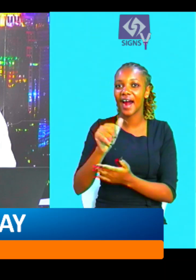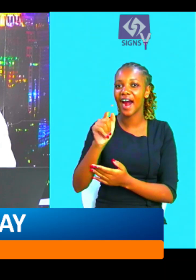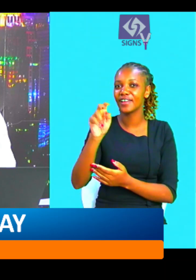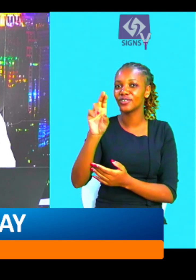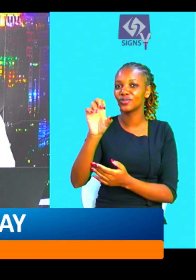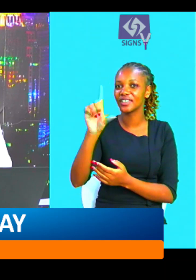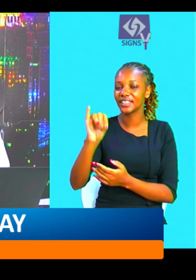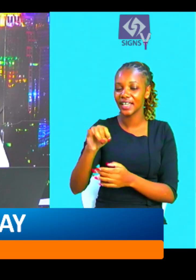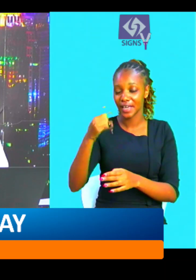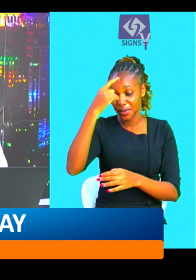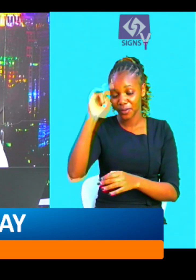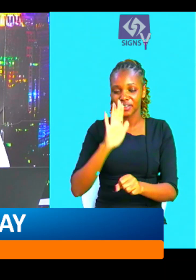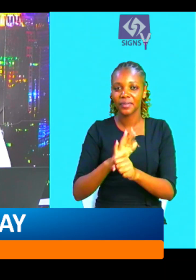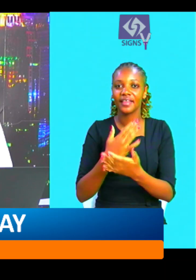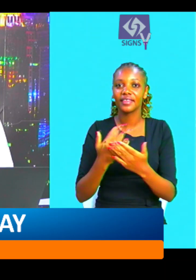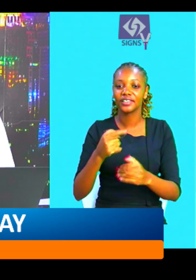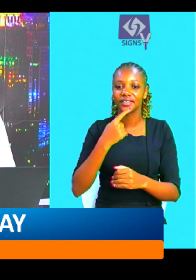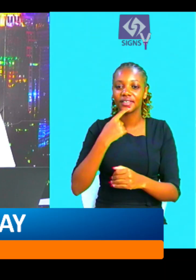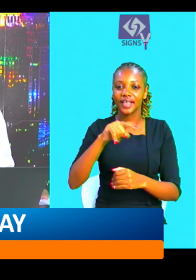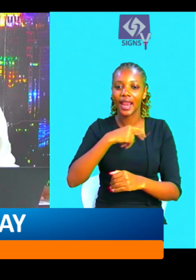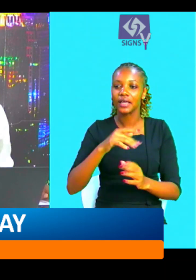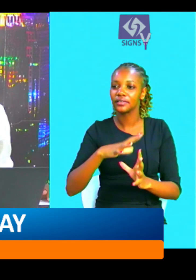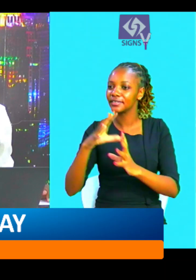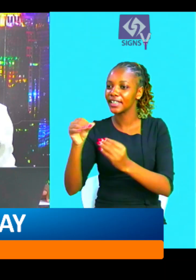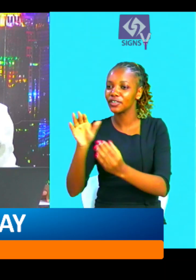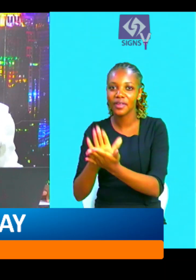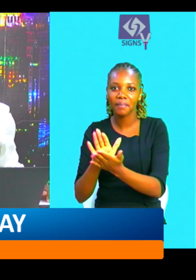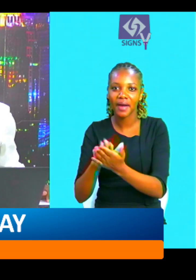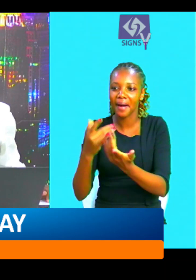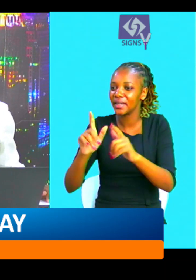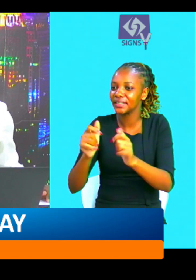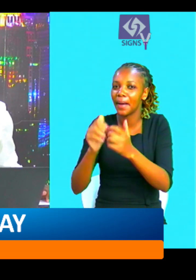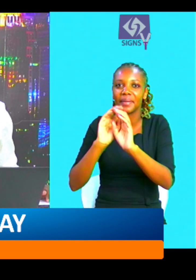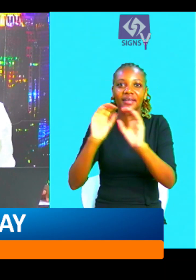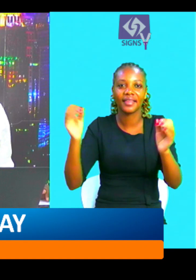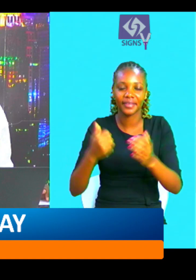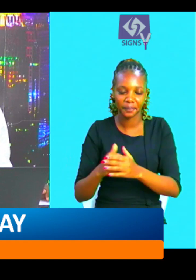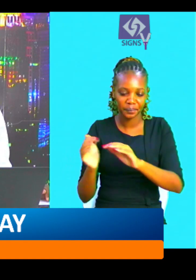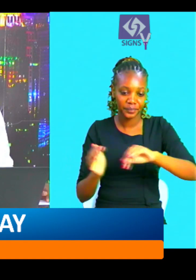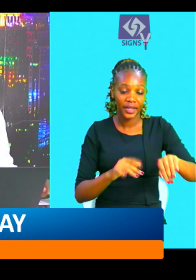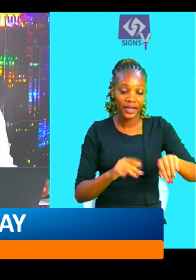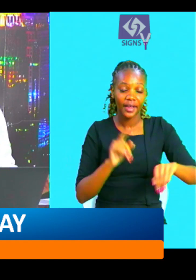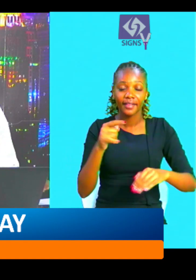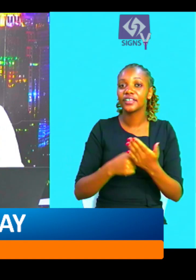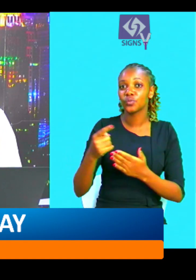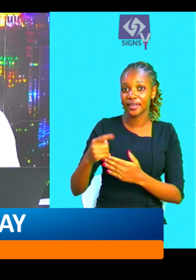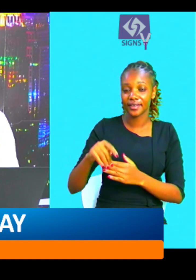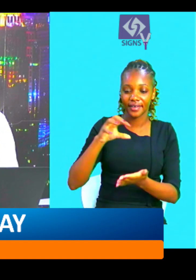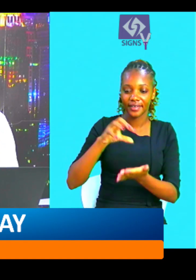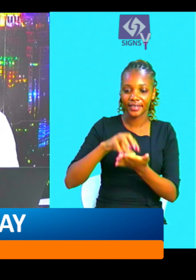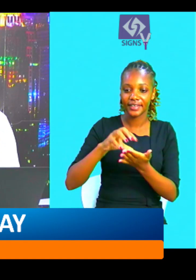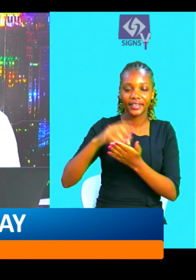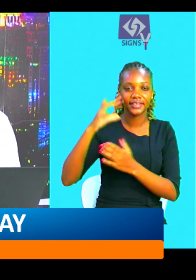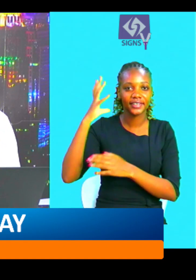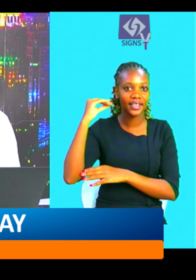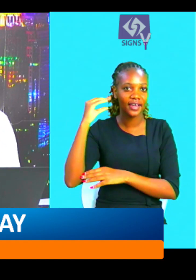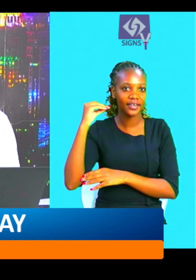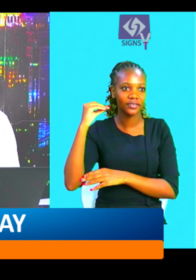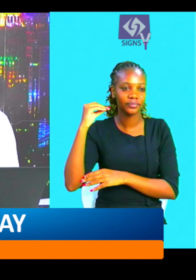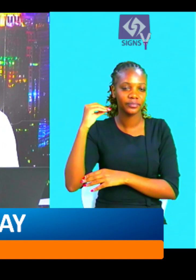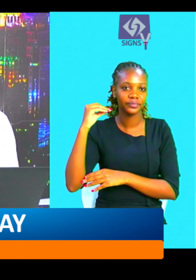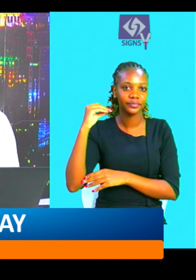happen. Kenya Kwanza is only as strong as President Ruto is in power, and only also as strong